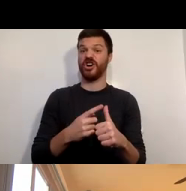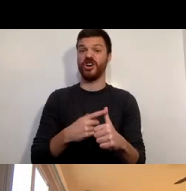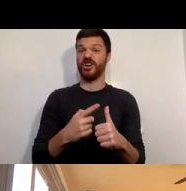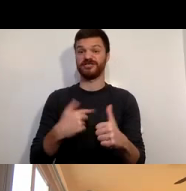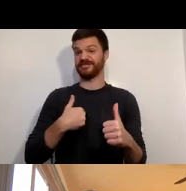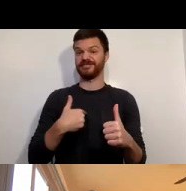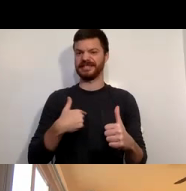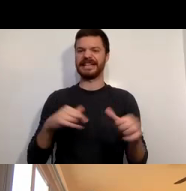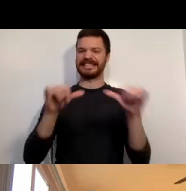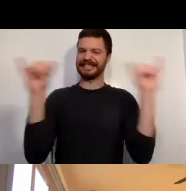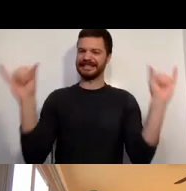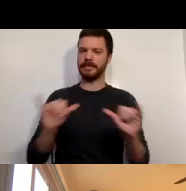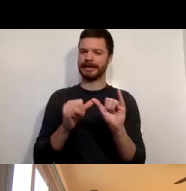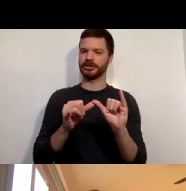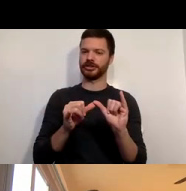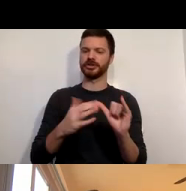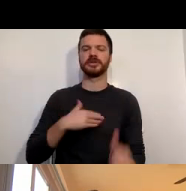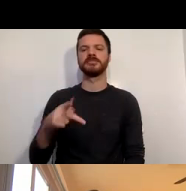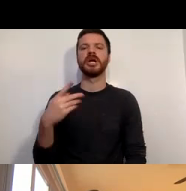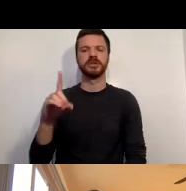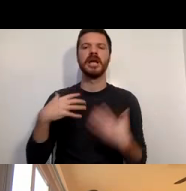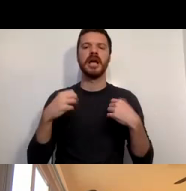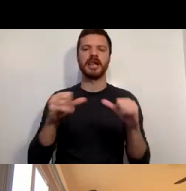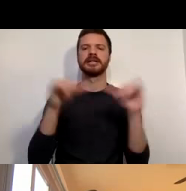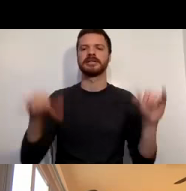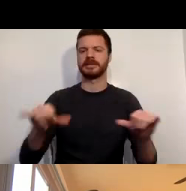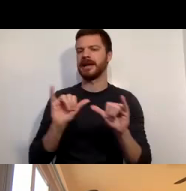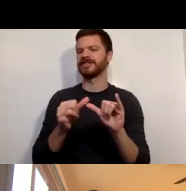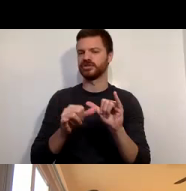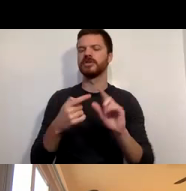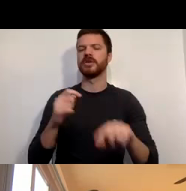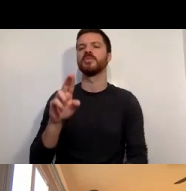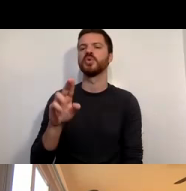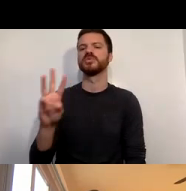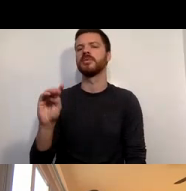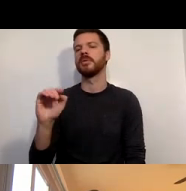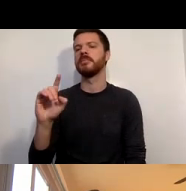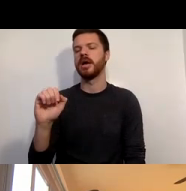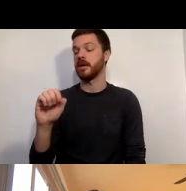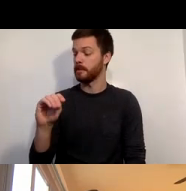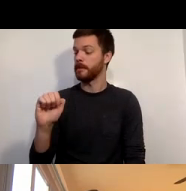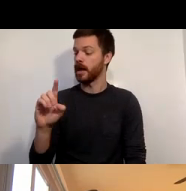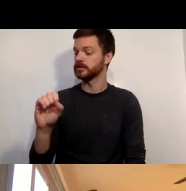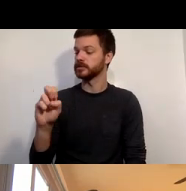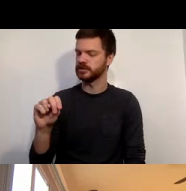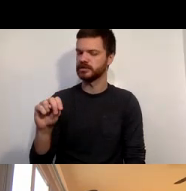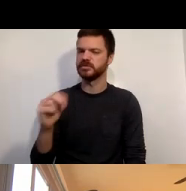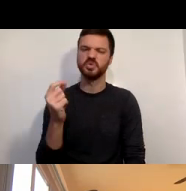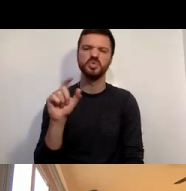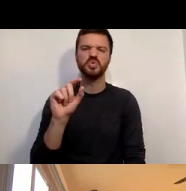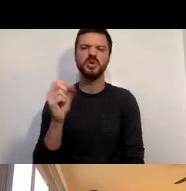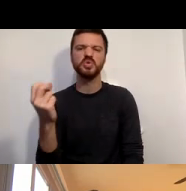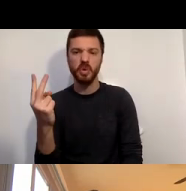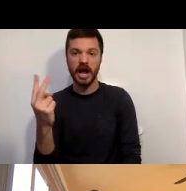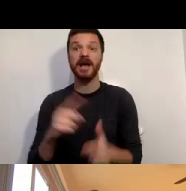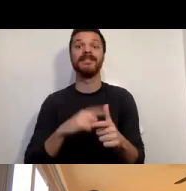systems engineer. I got my PhD in health systems engineering from UW-Madison in 2012 before coming onto